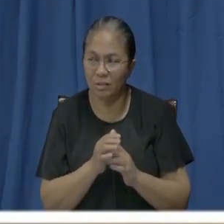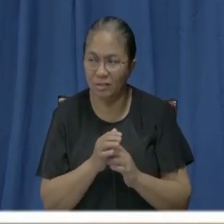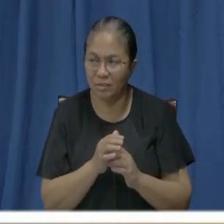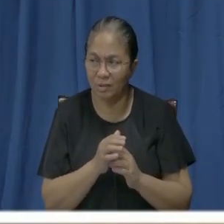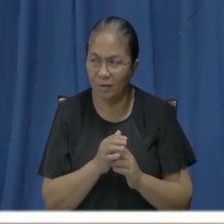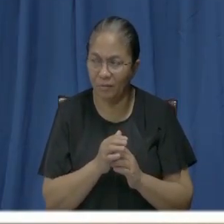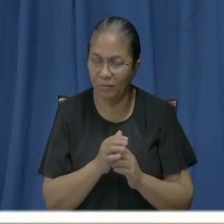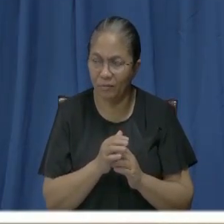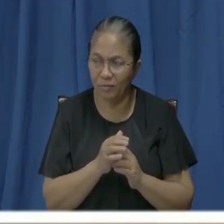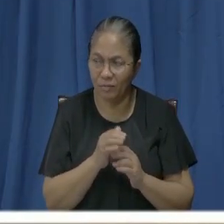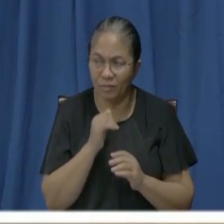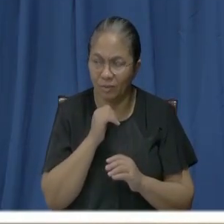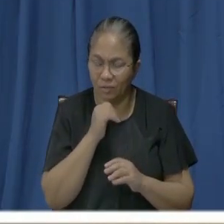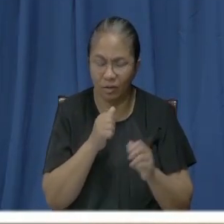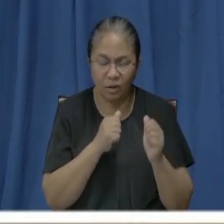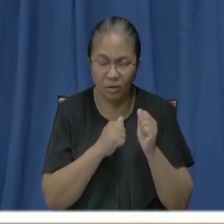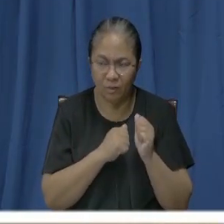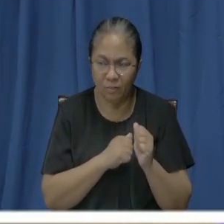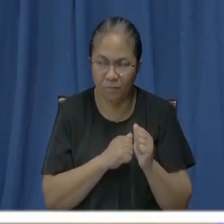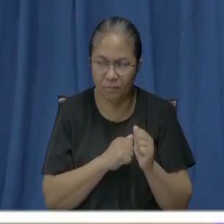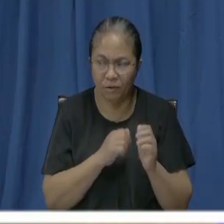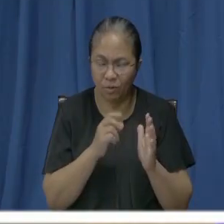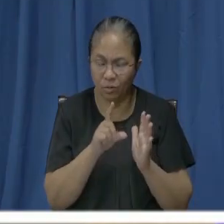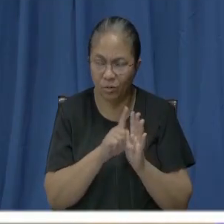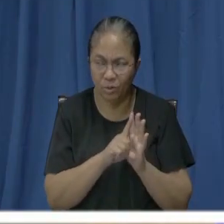And this is still a question that we have today,